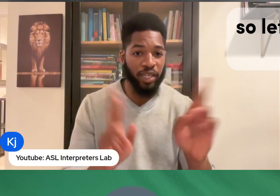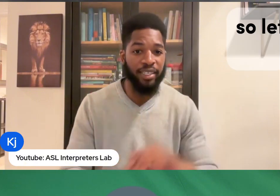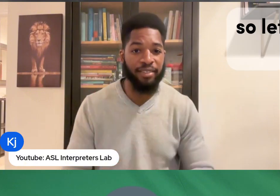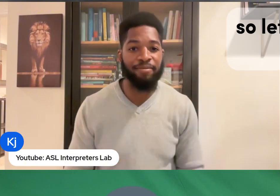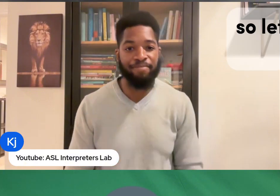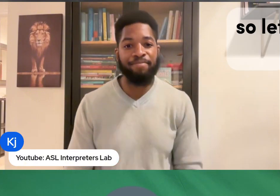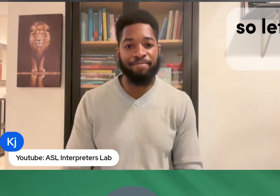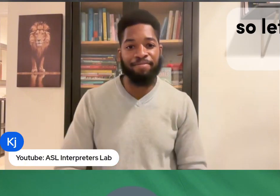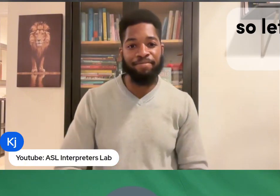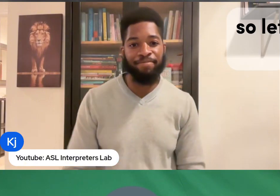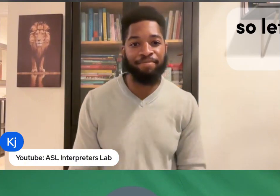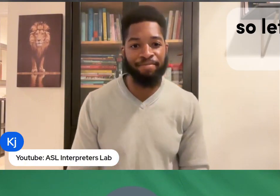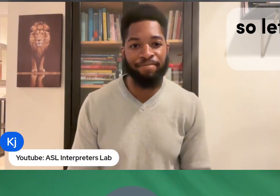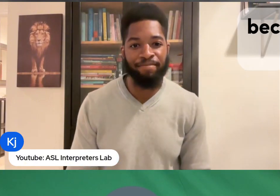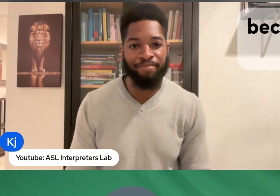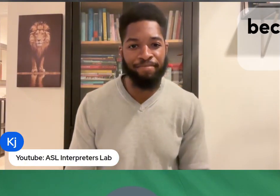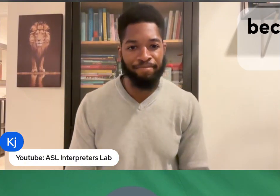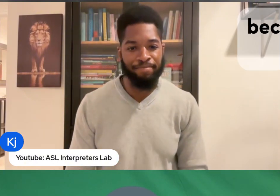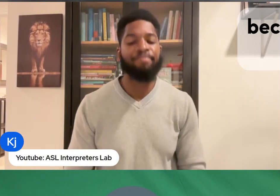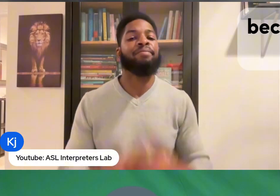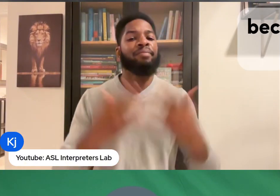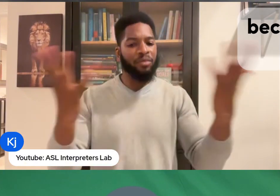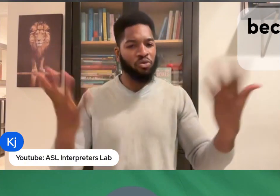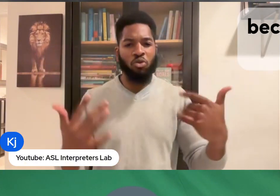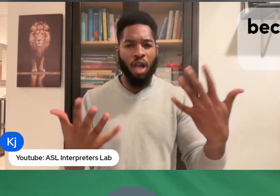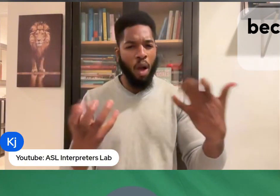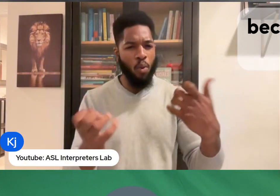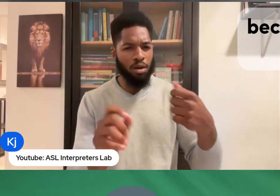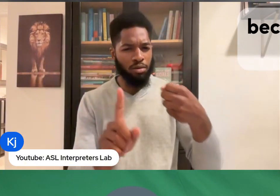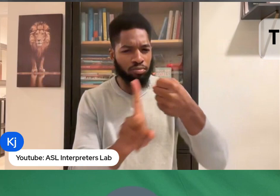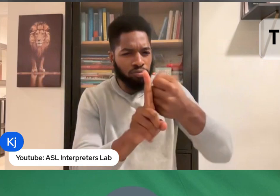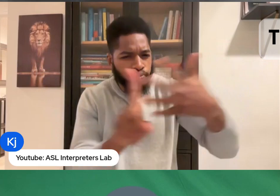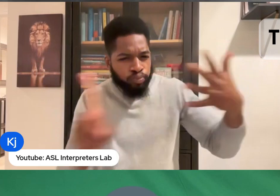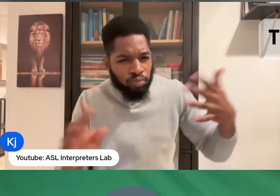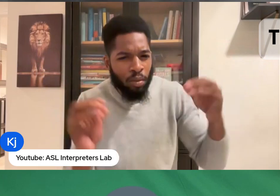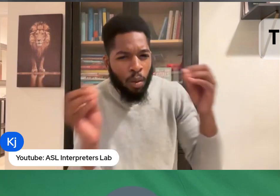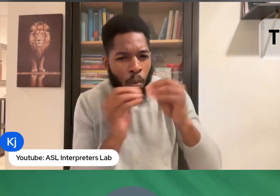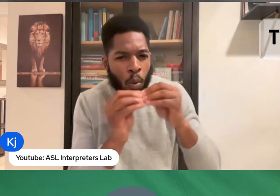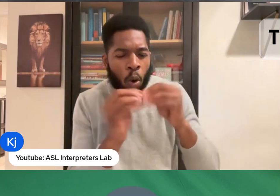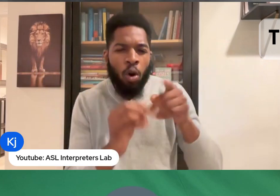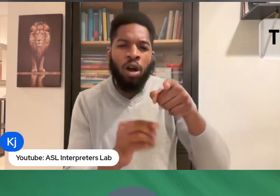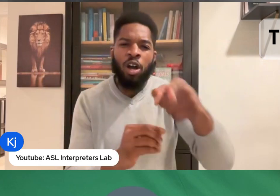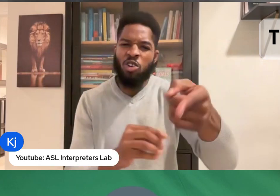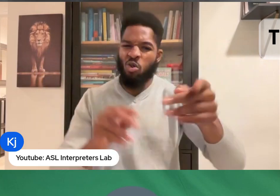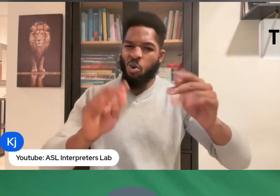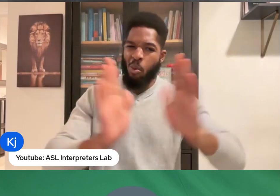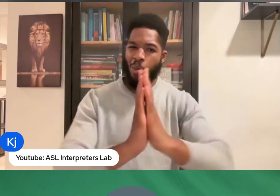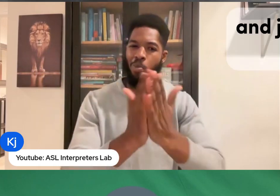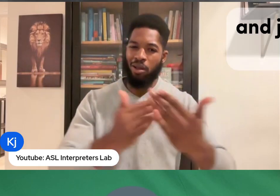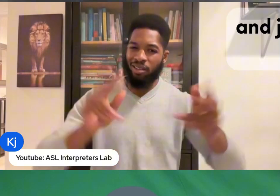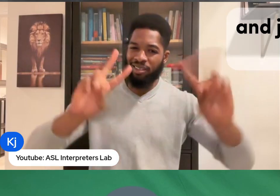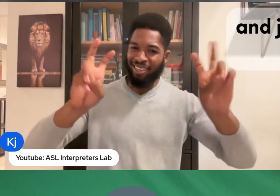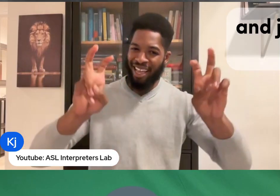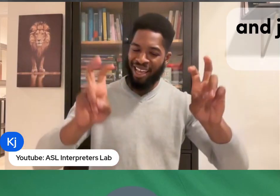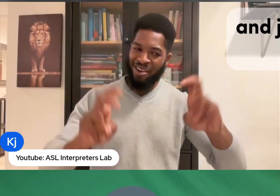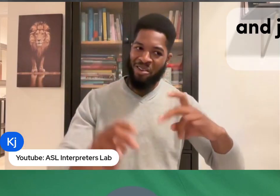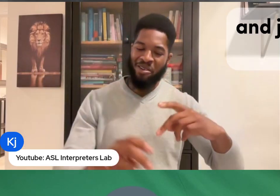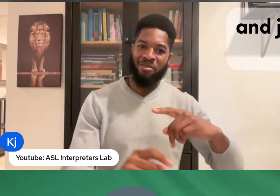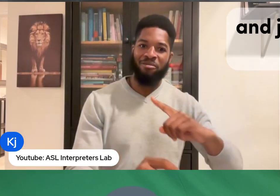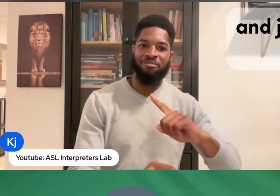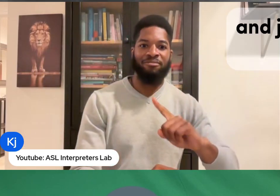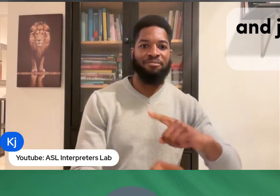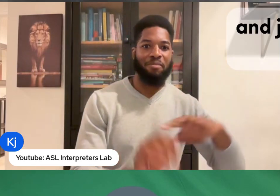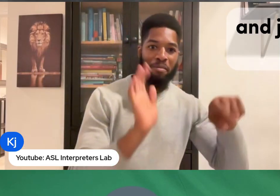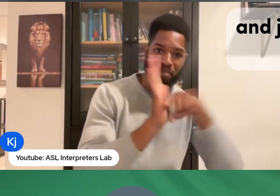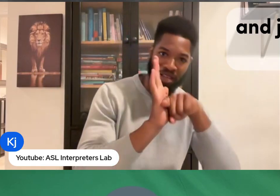into that a little more of detail because that is an interesting subtitle, The Peril and the Promise. And just even in the